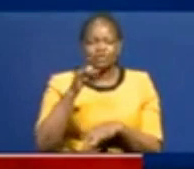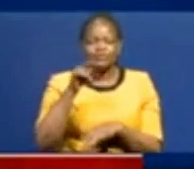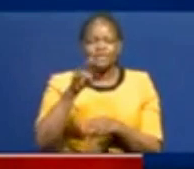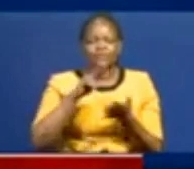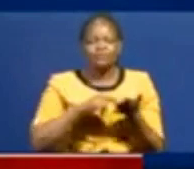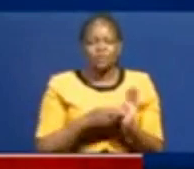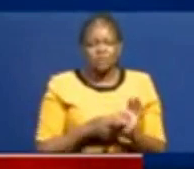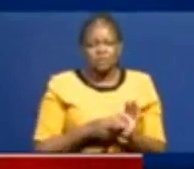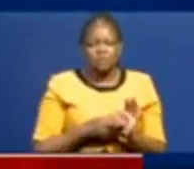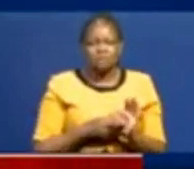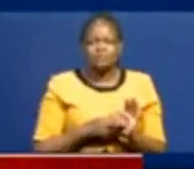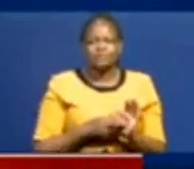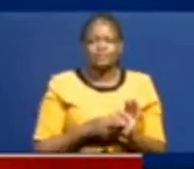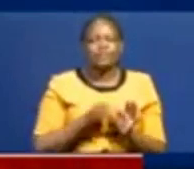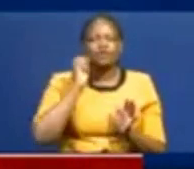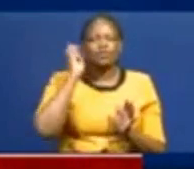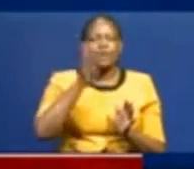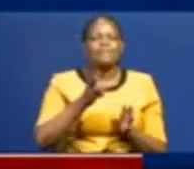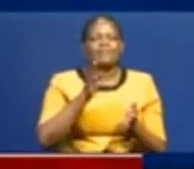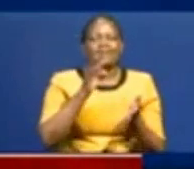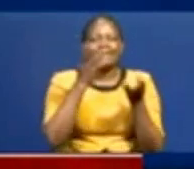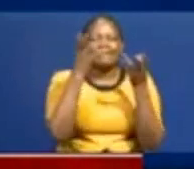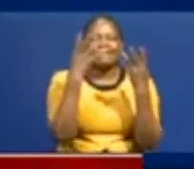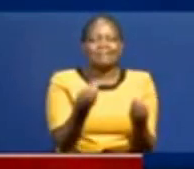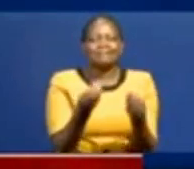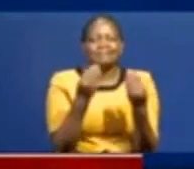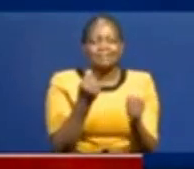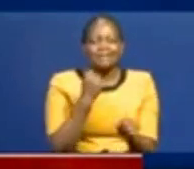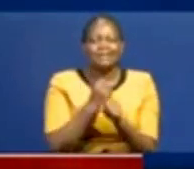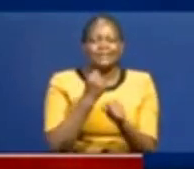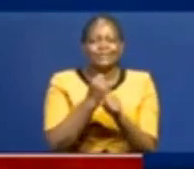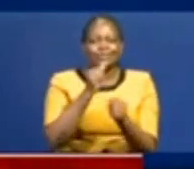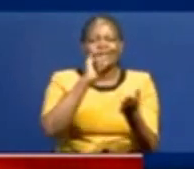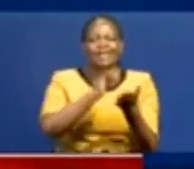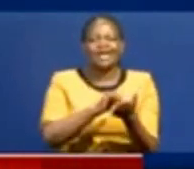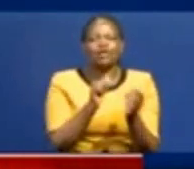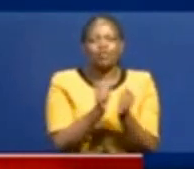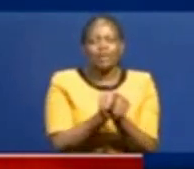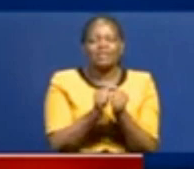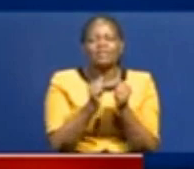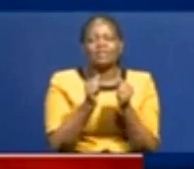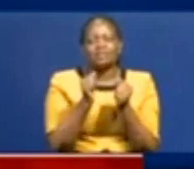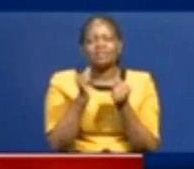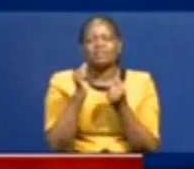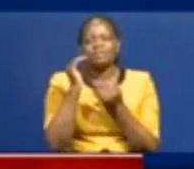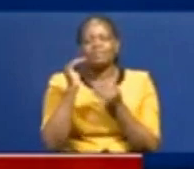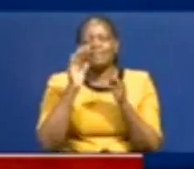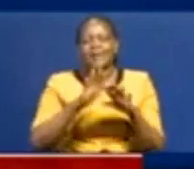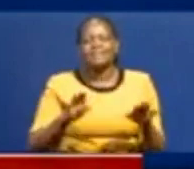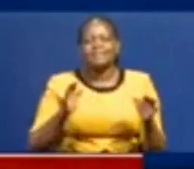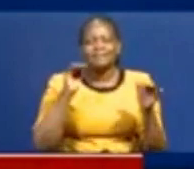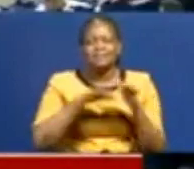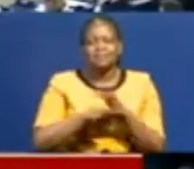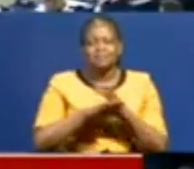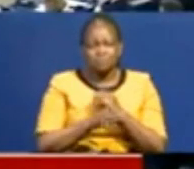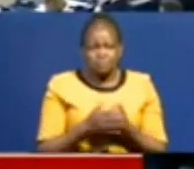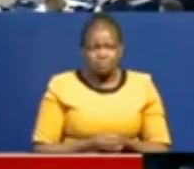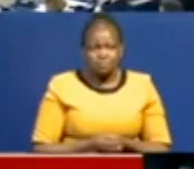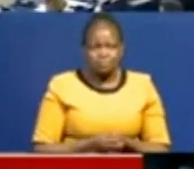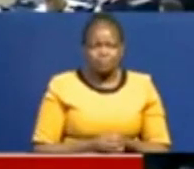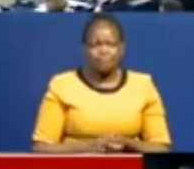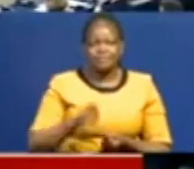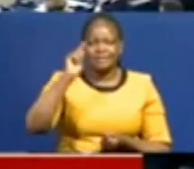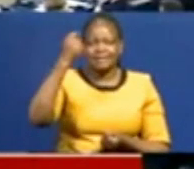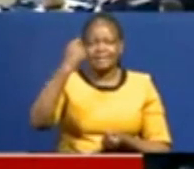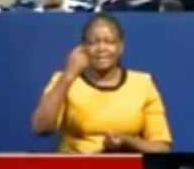project. It will be that much easier to do so with the prospect of market access. In